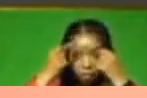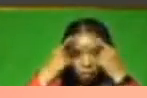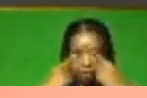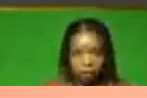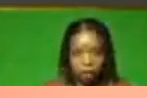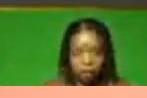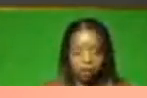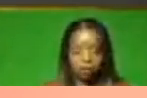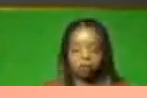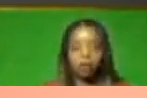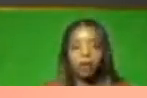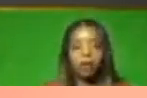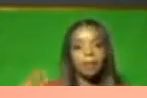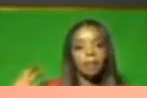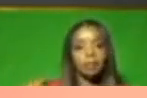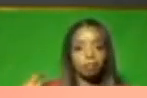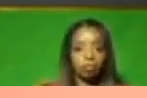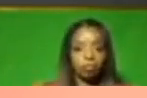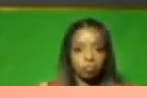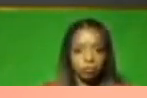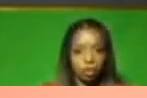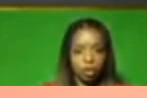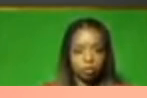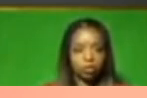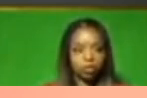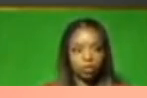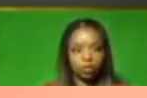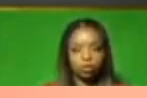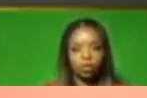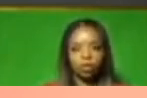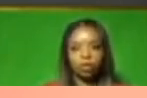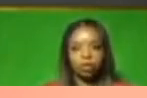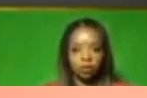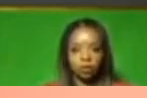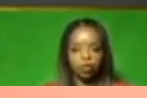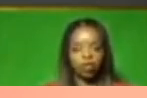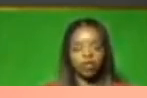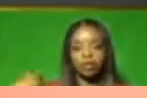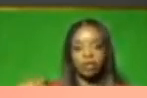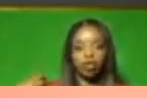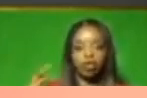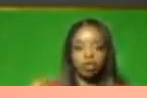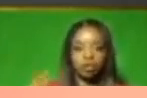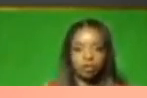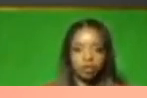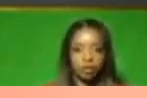Ministers and Deputy Ministers, and Honorable Members.